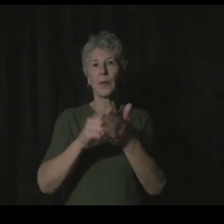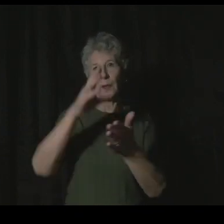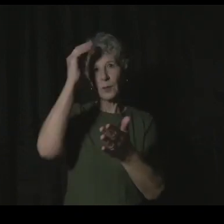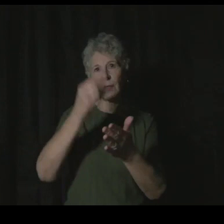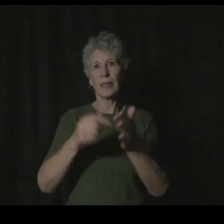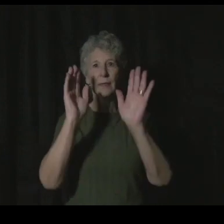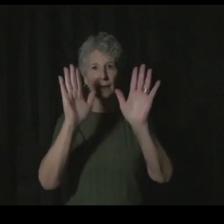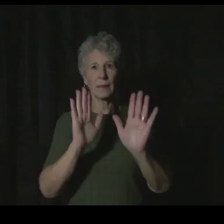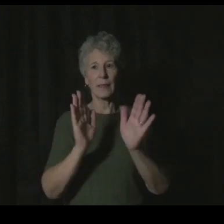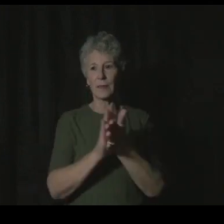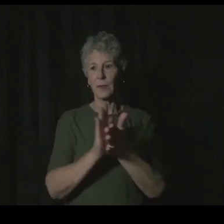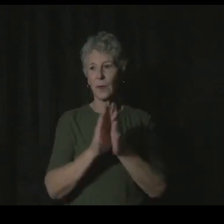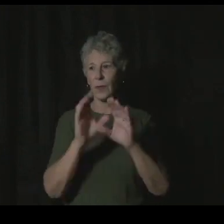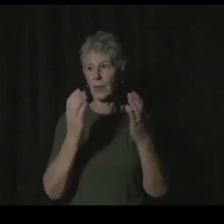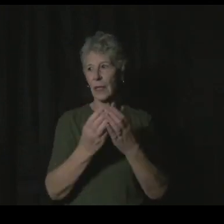class.